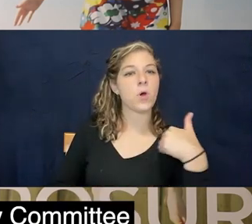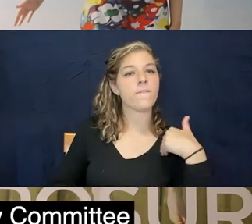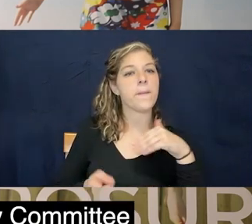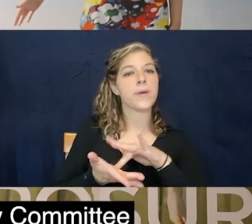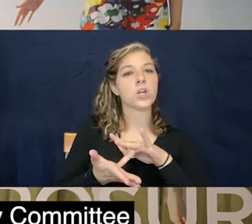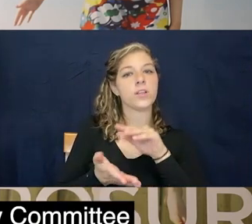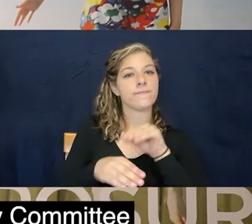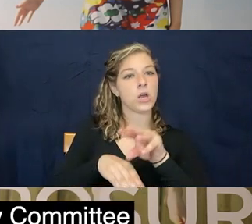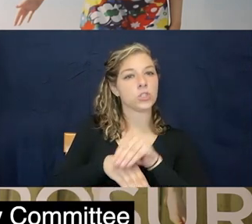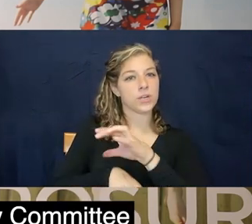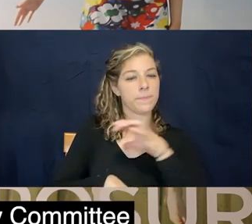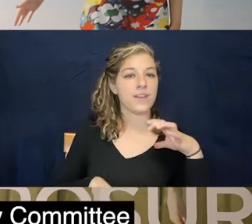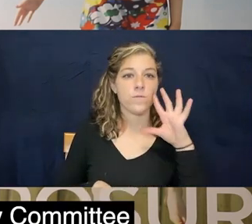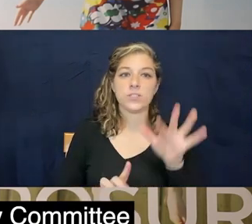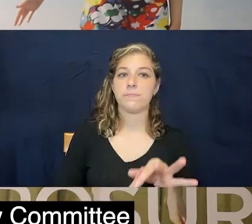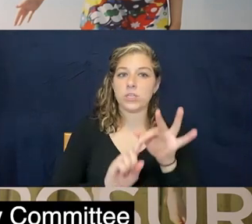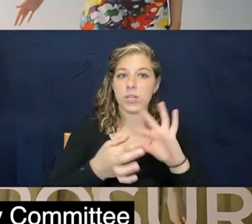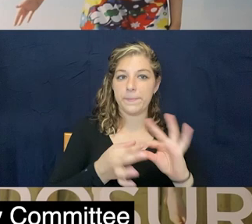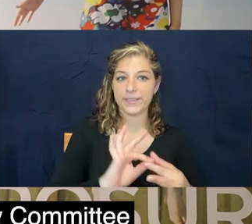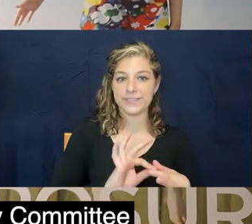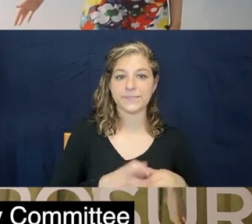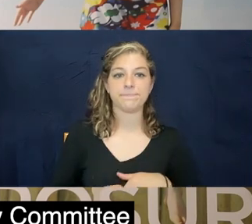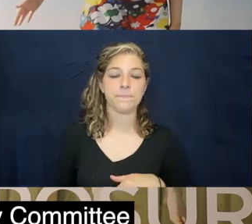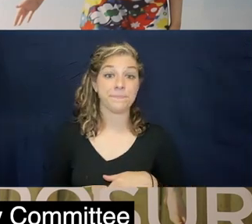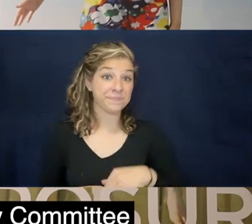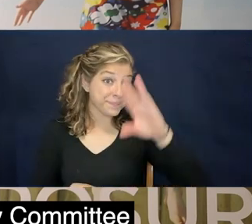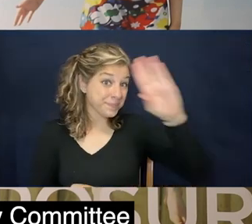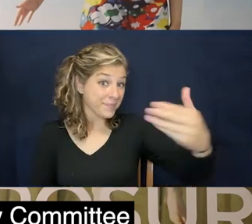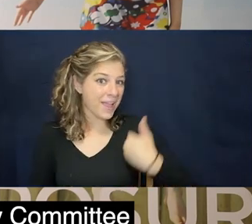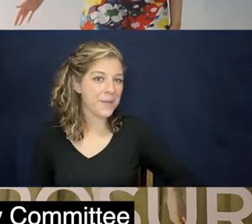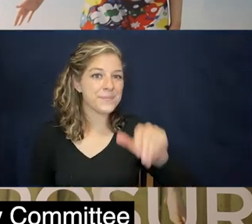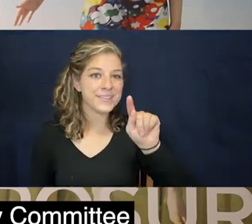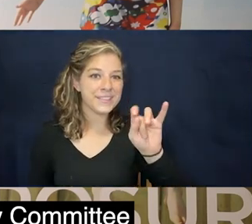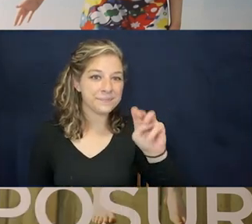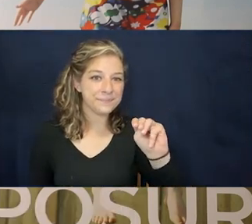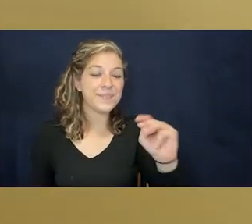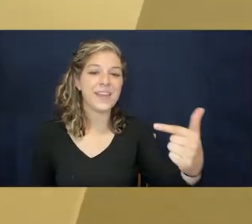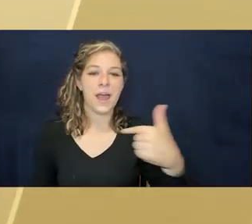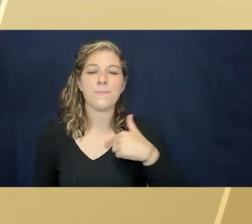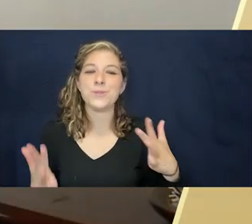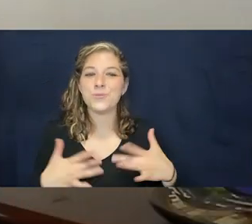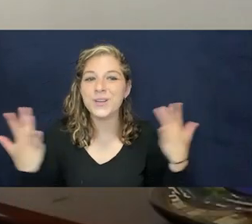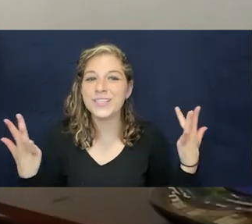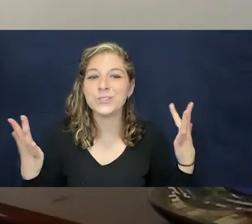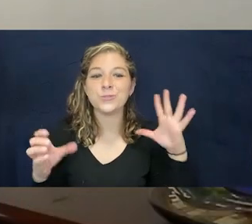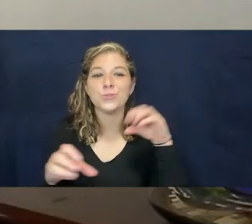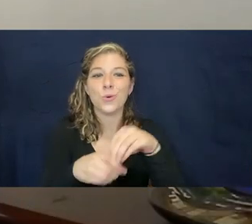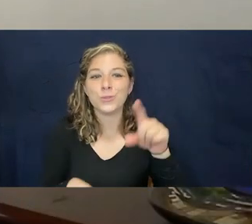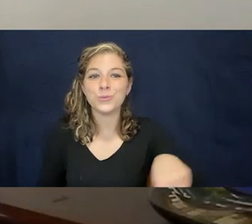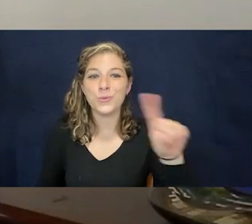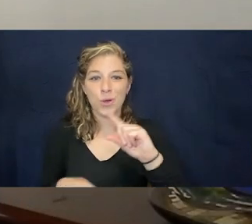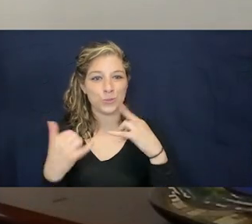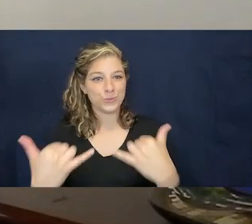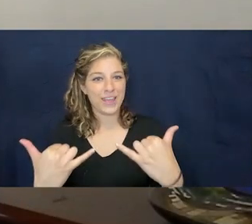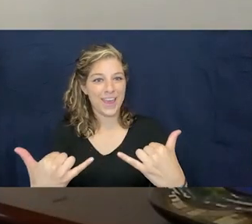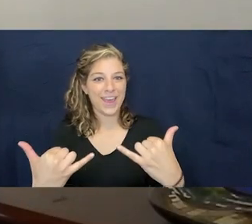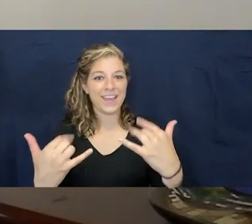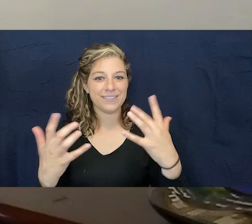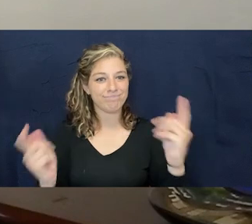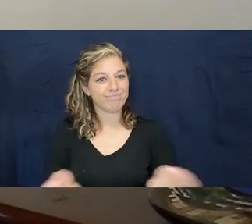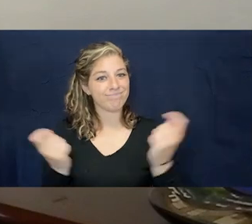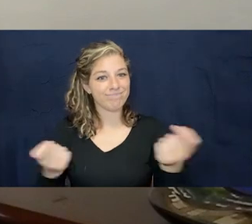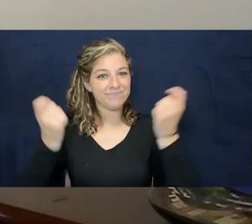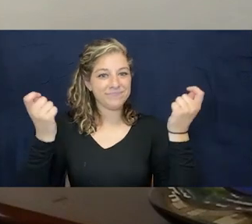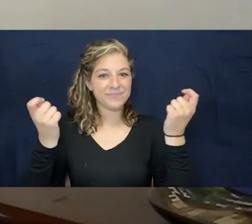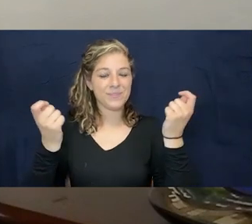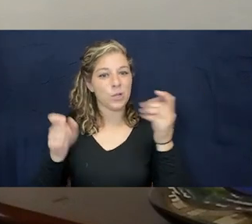Rick Radar, a member of the Medical Advisory Committee of the Special Olympics. Hi, I'm Tim Shriver, and I'm thrilled to be